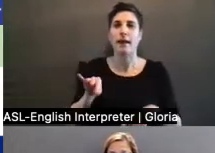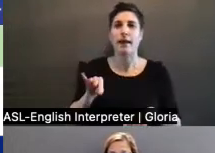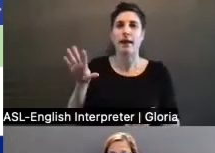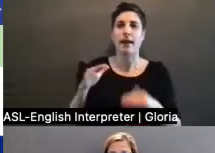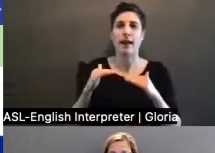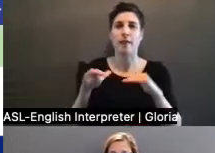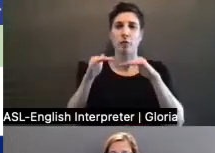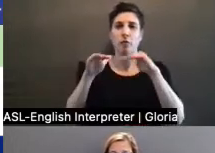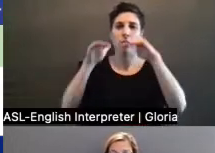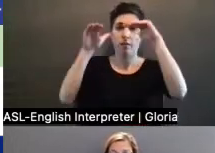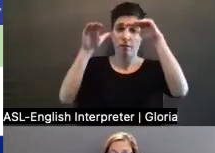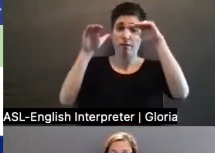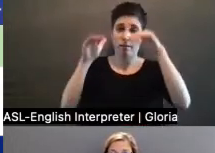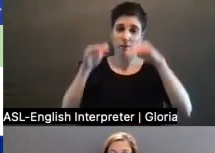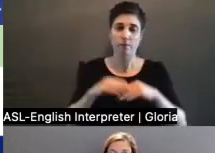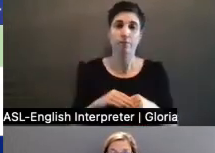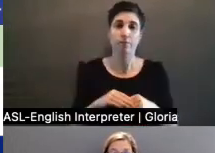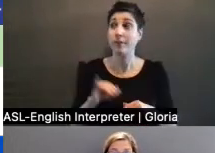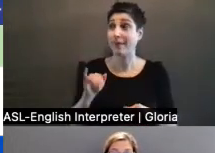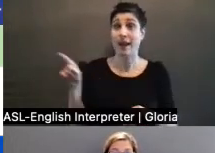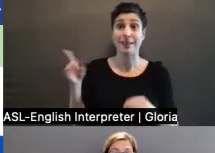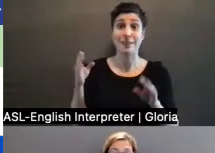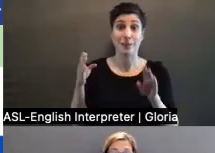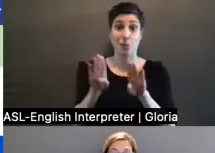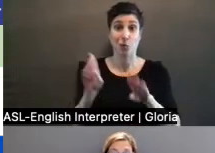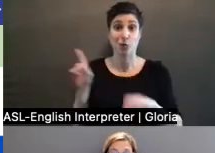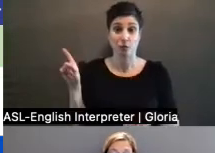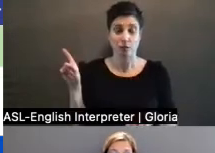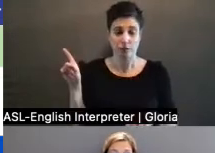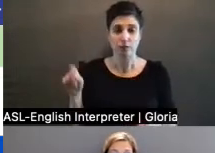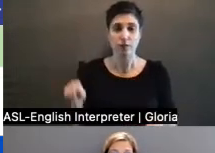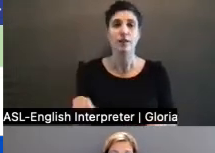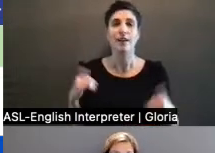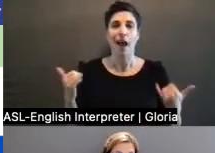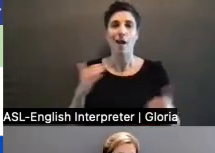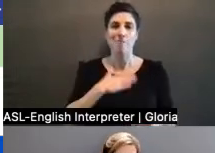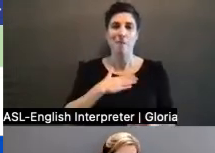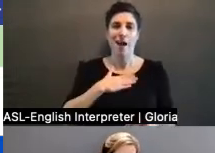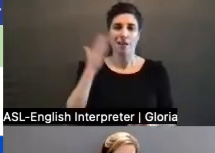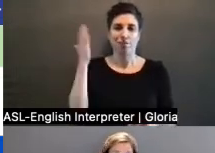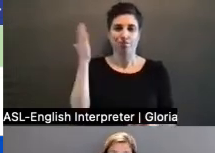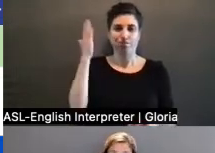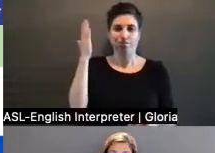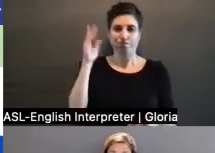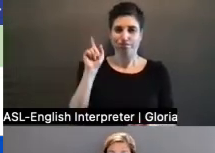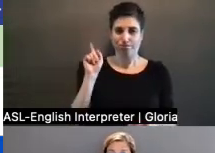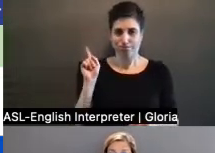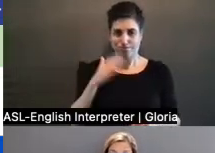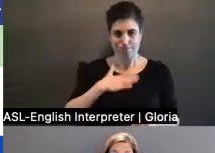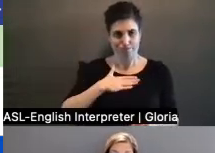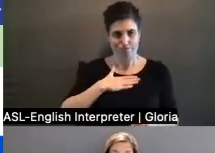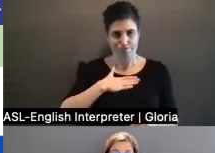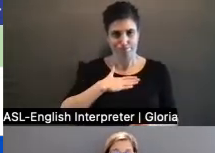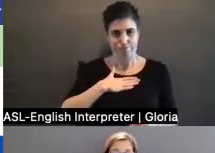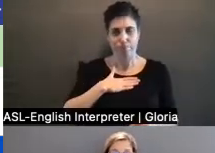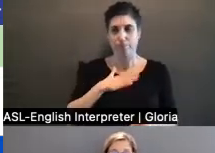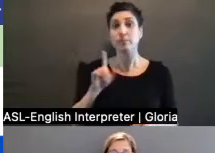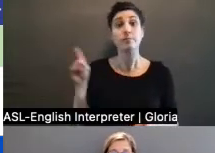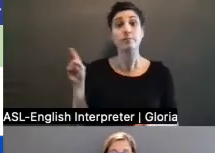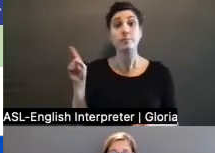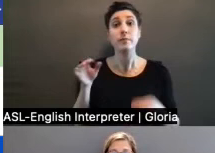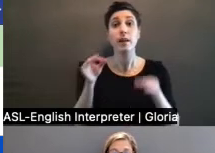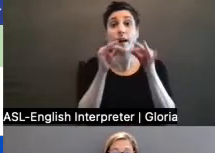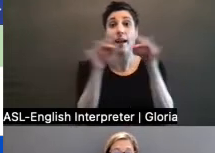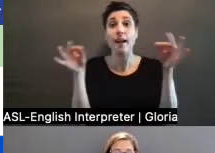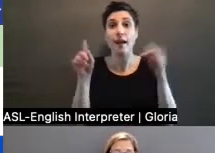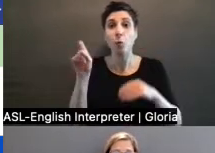close this window and jump back to my presentation with the Kahoot in it. And you will see that the questions that I ask